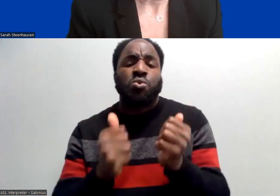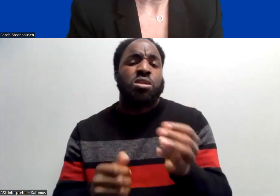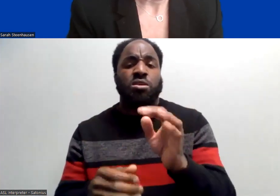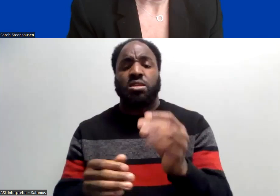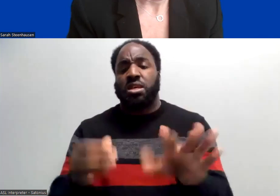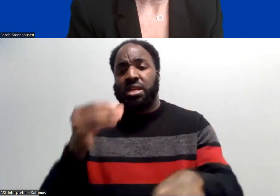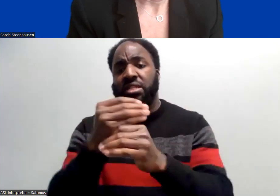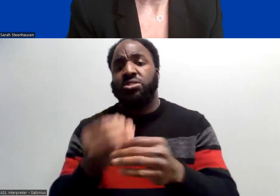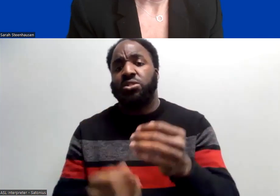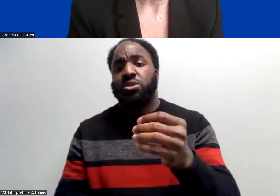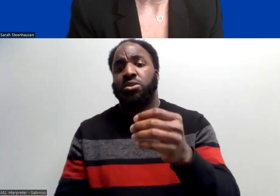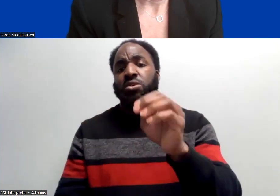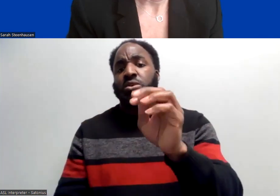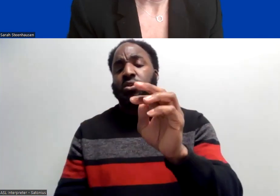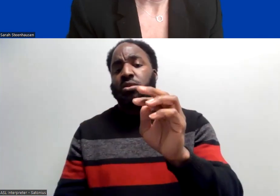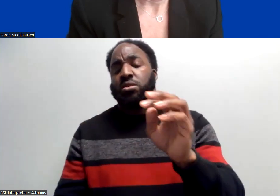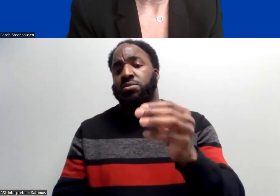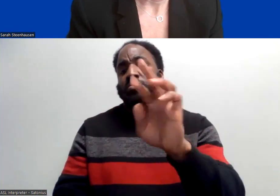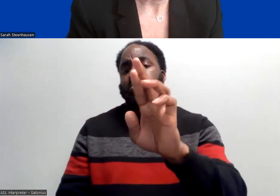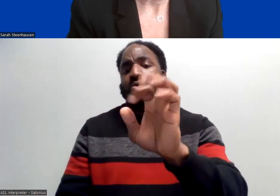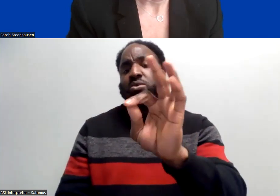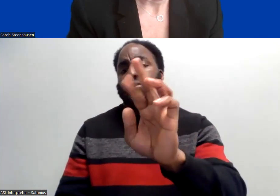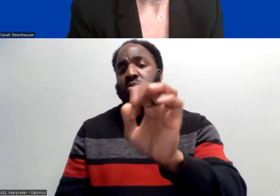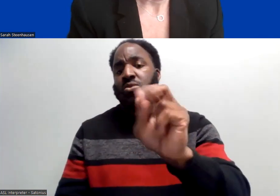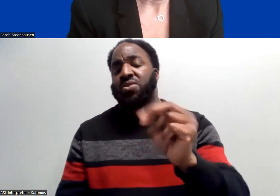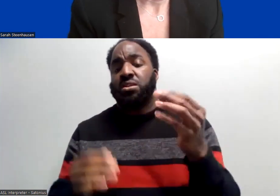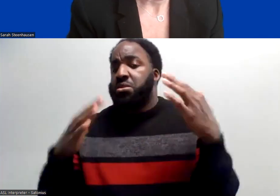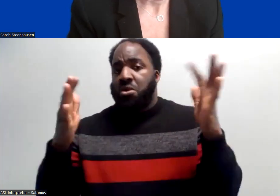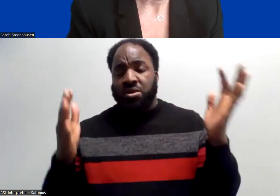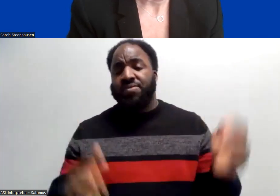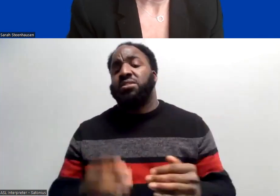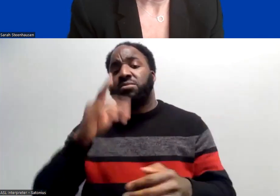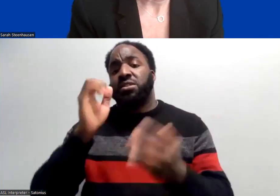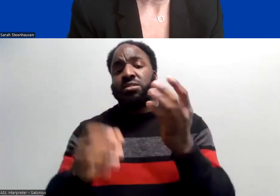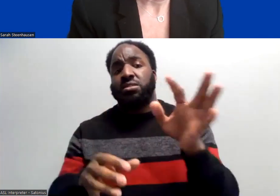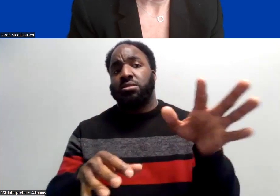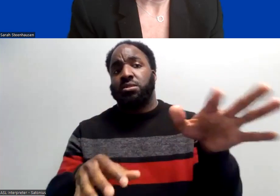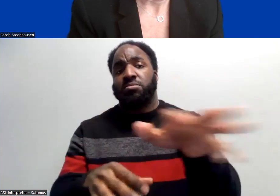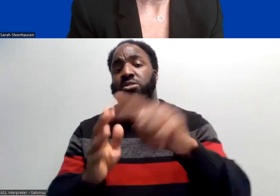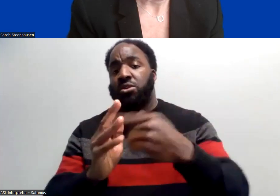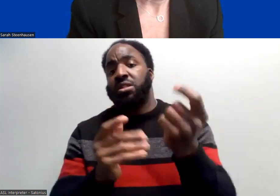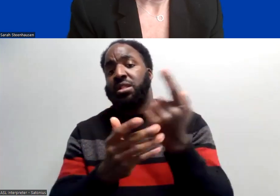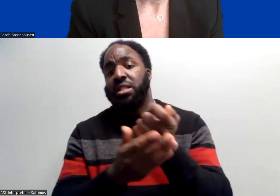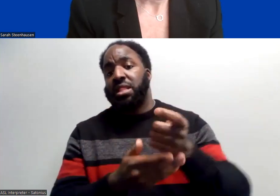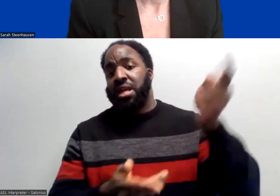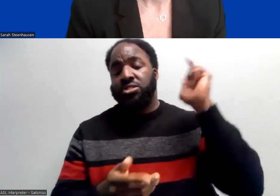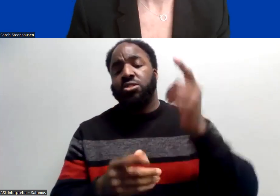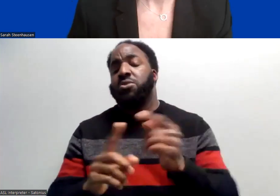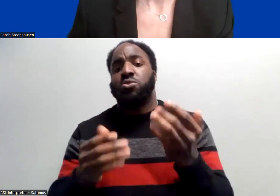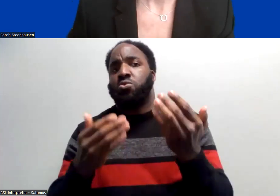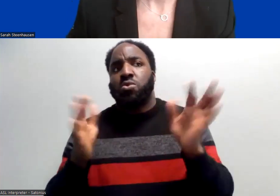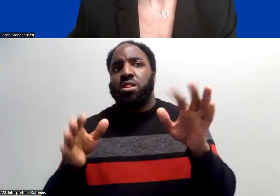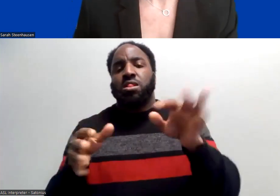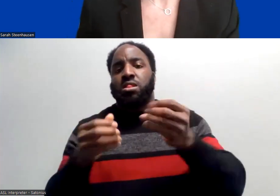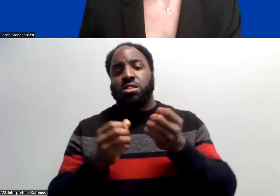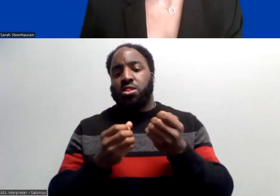as something that's already completed, because it took effect on January 1st this year. We don't want to lose the aspiration that there's more work